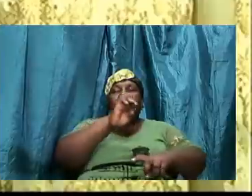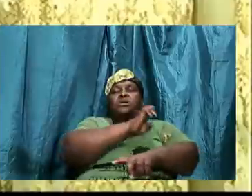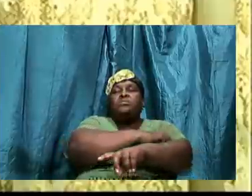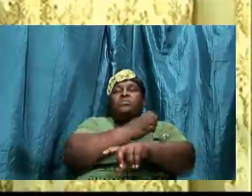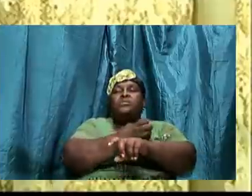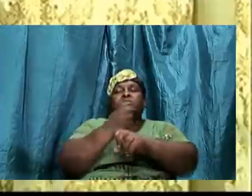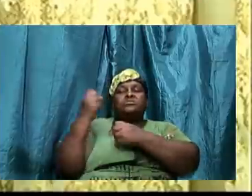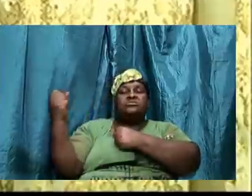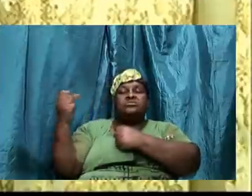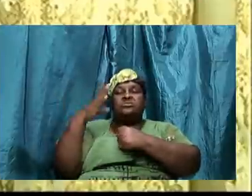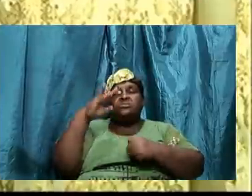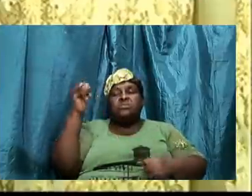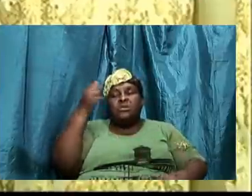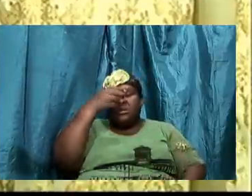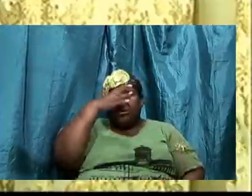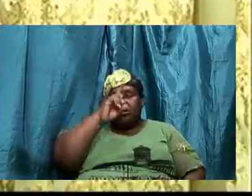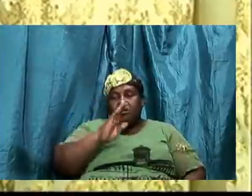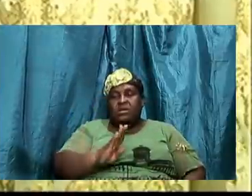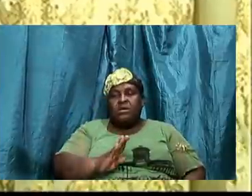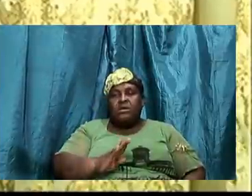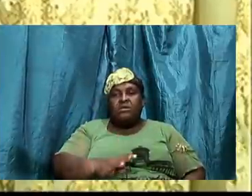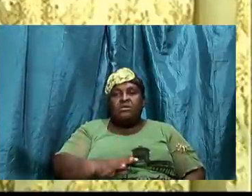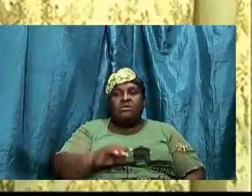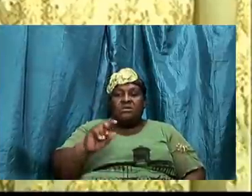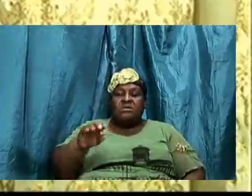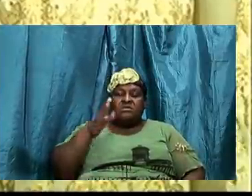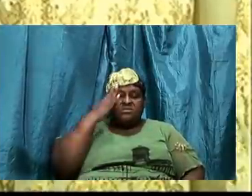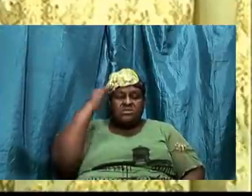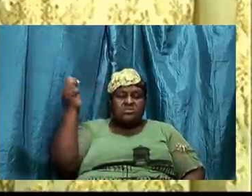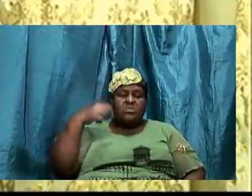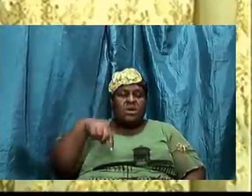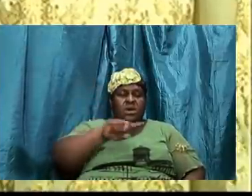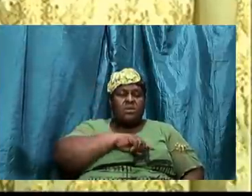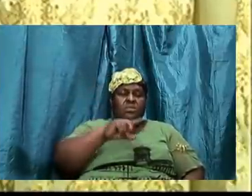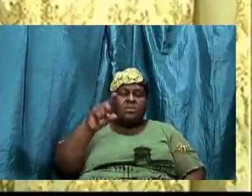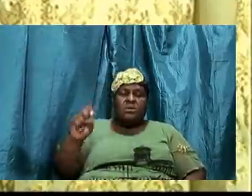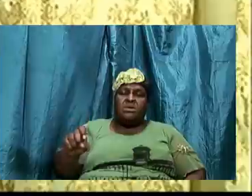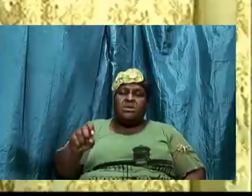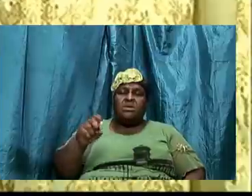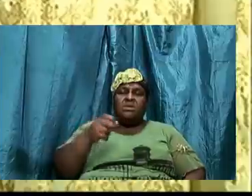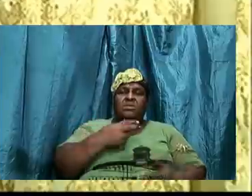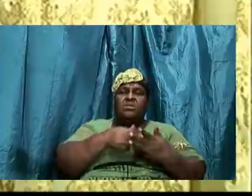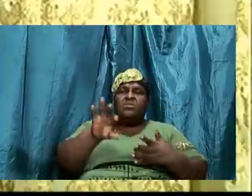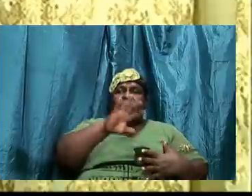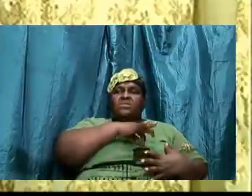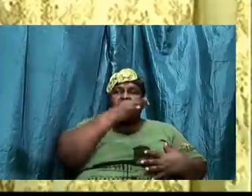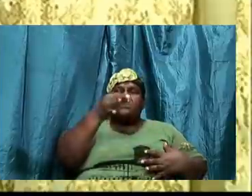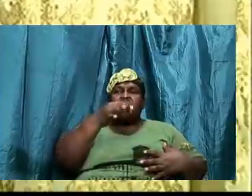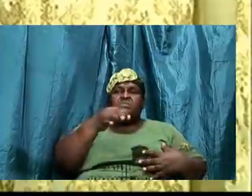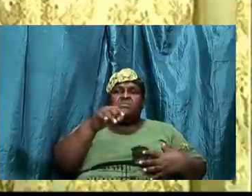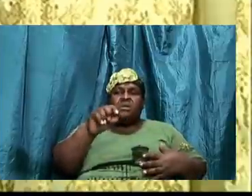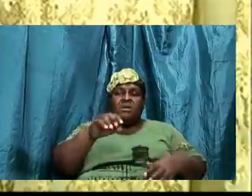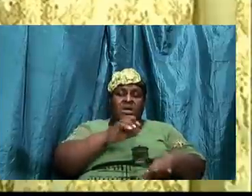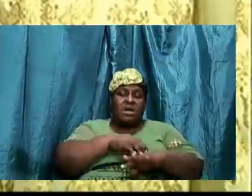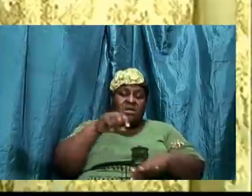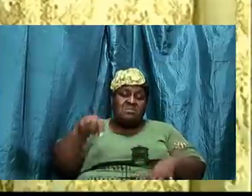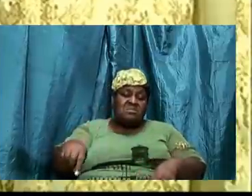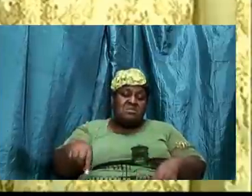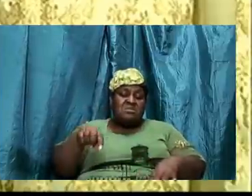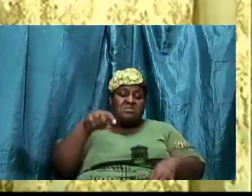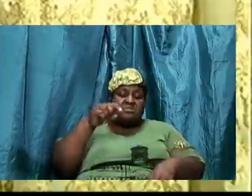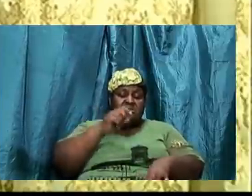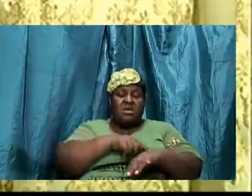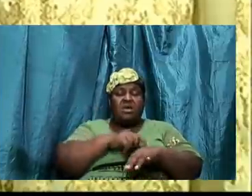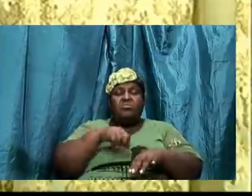the Lord. This is why we need the Holy Ghost. It is at this time we can say, greater is he that